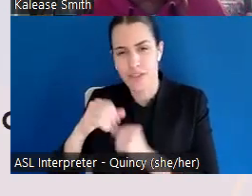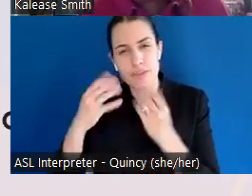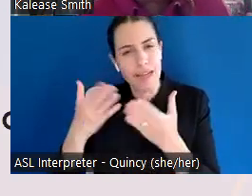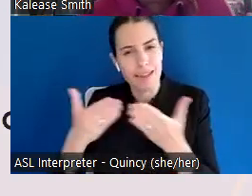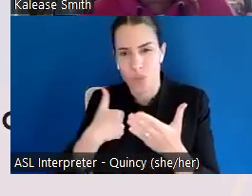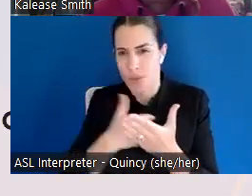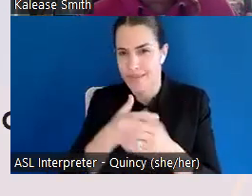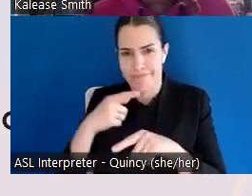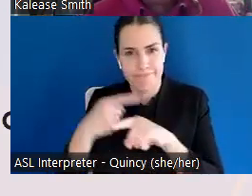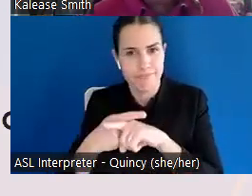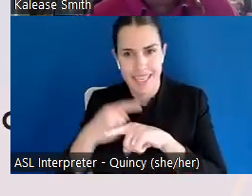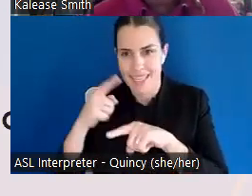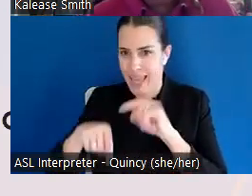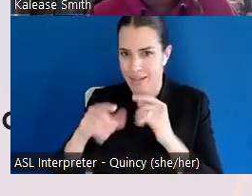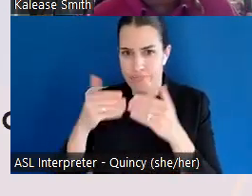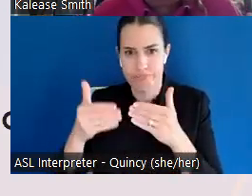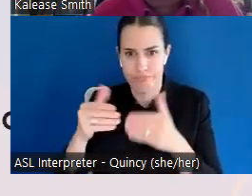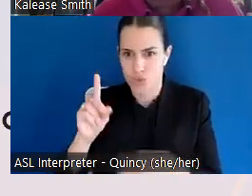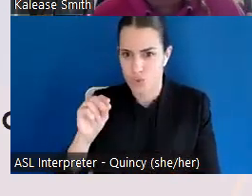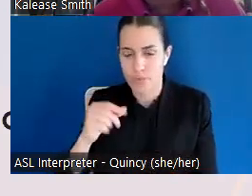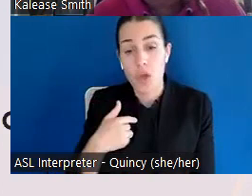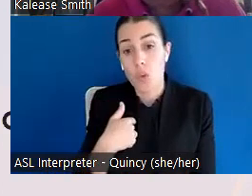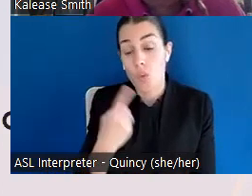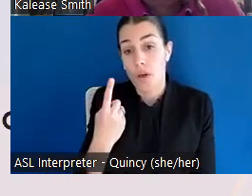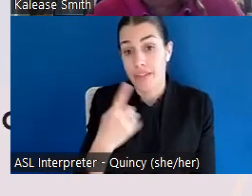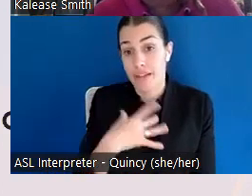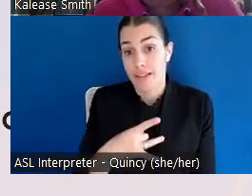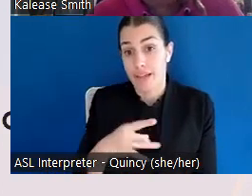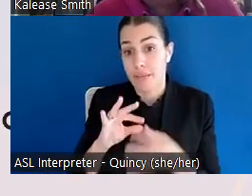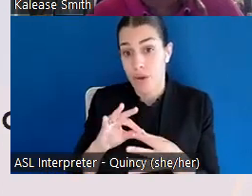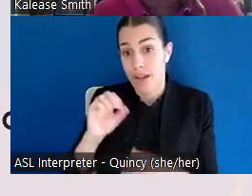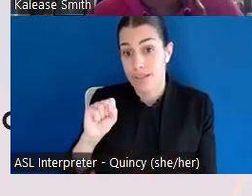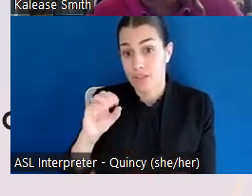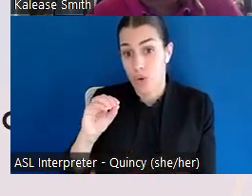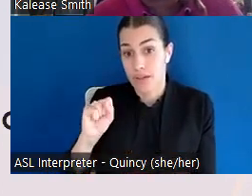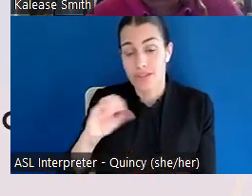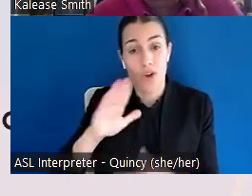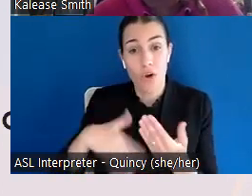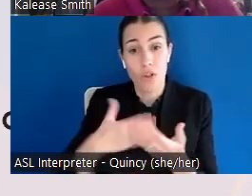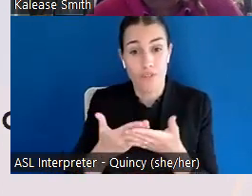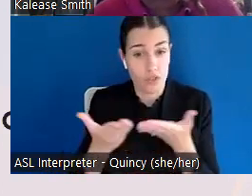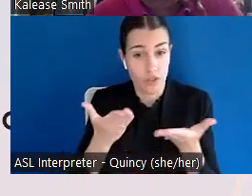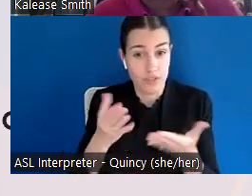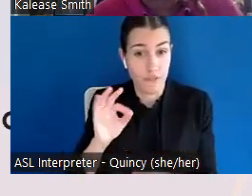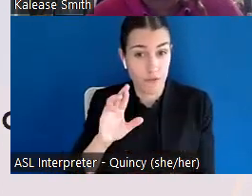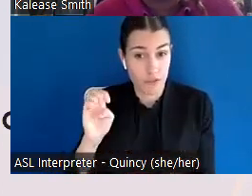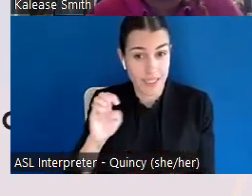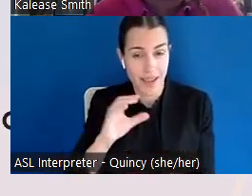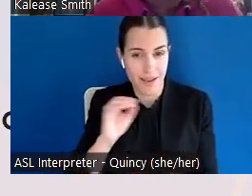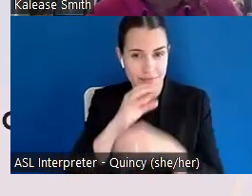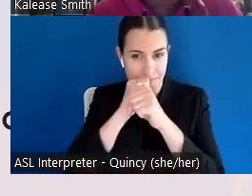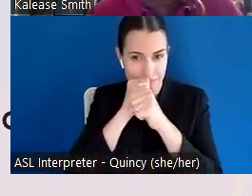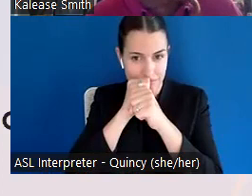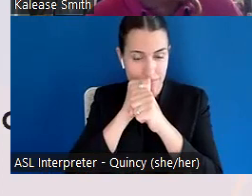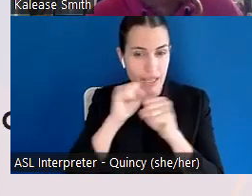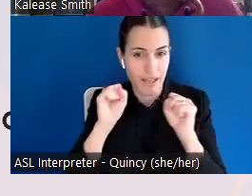that I like about SOS is that all our services are free and confidential. So